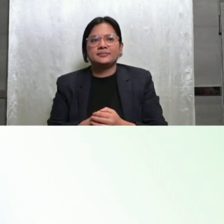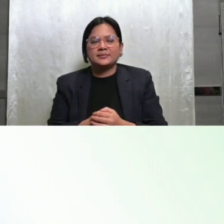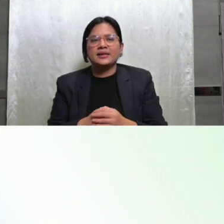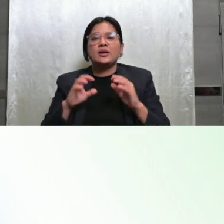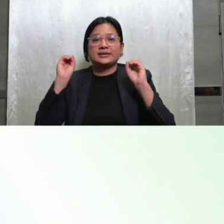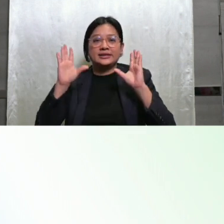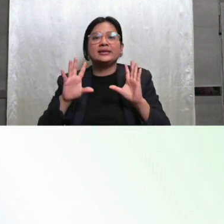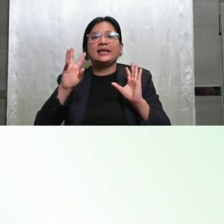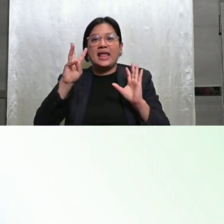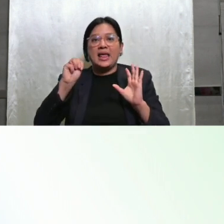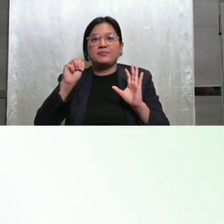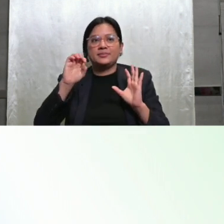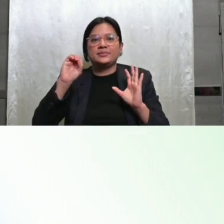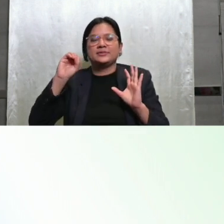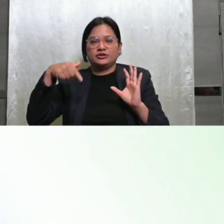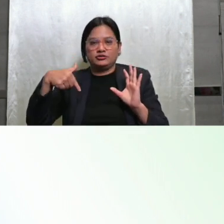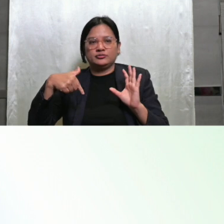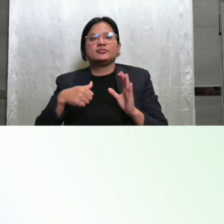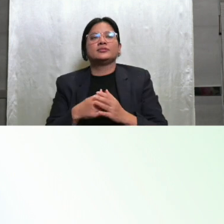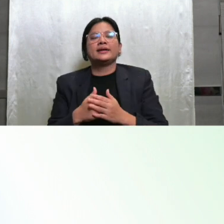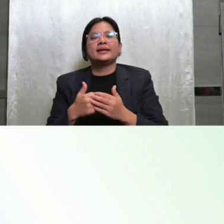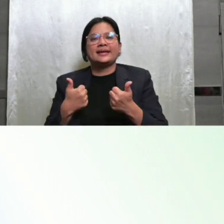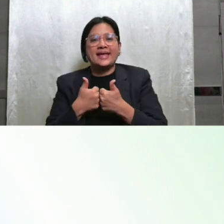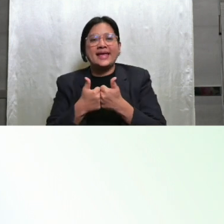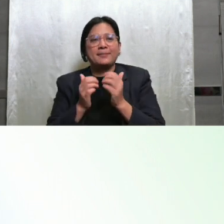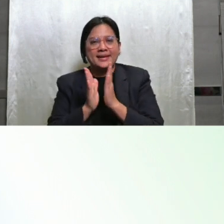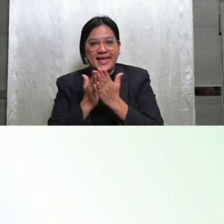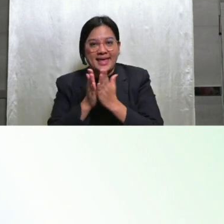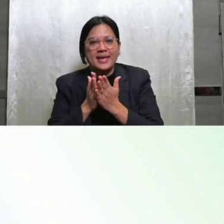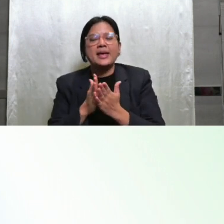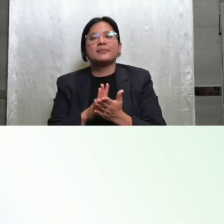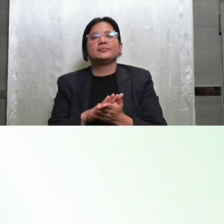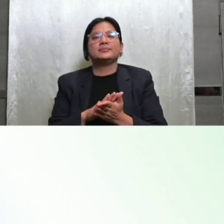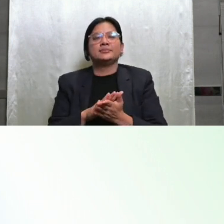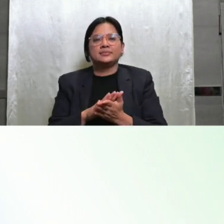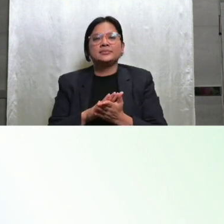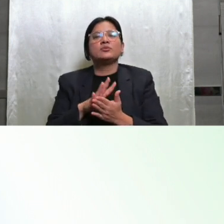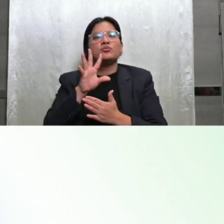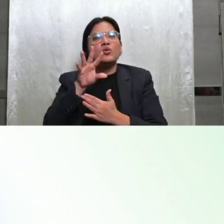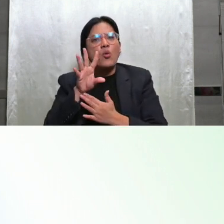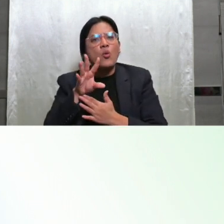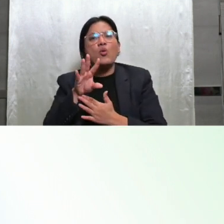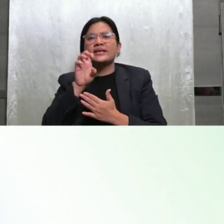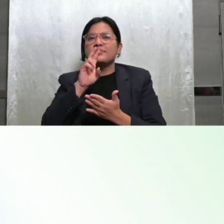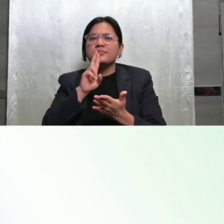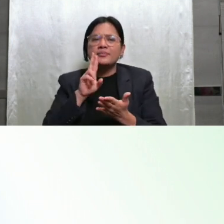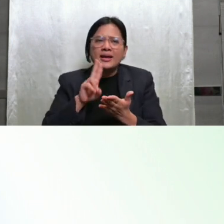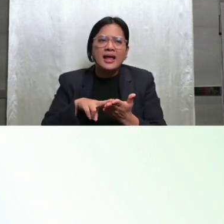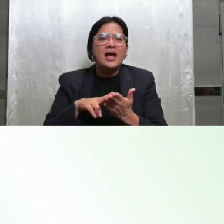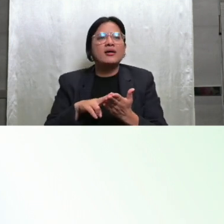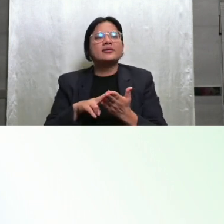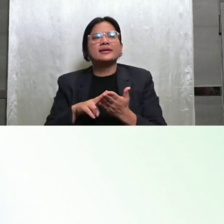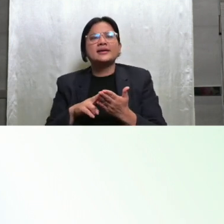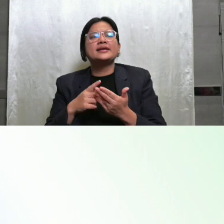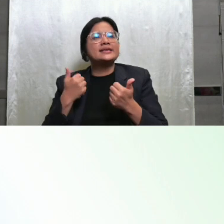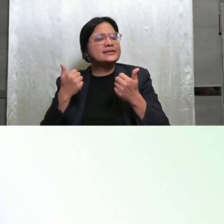as the targeted content like videos, PDFs, and other content types. And AI assists you how? That we